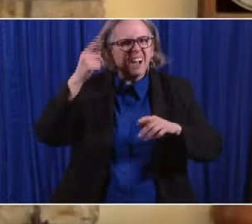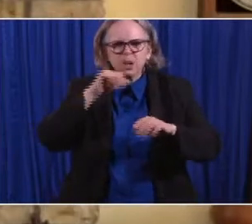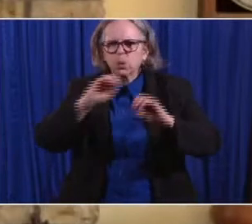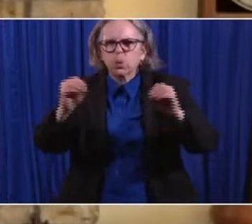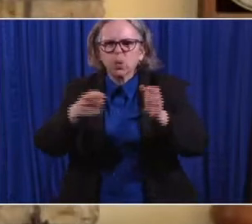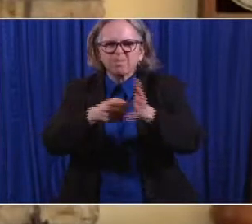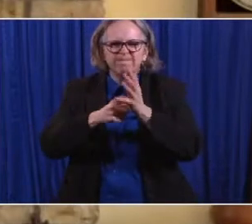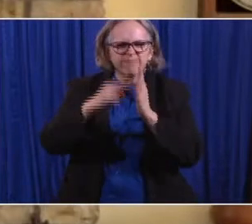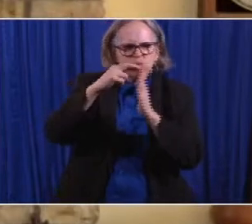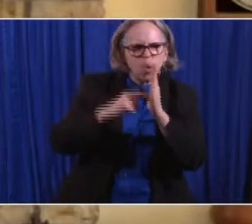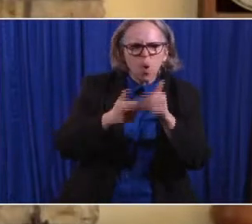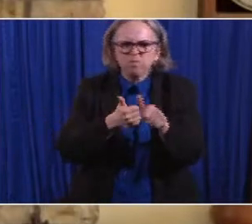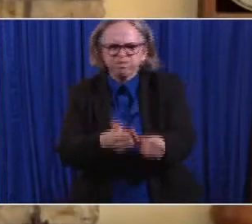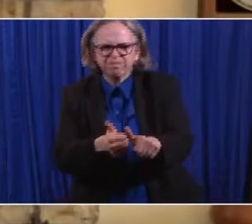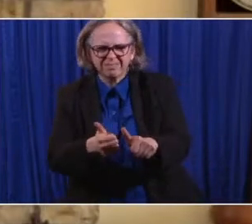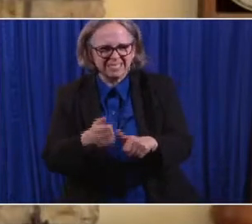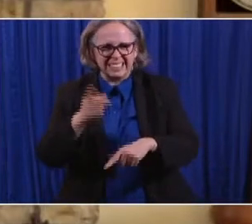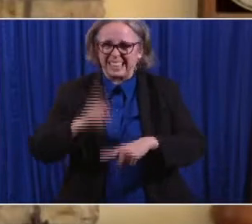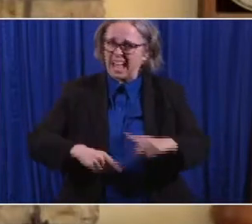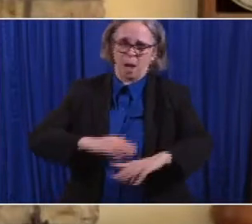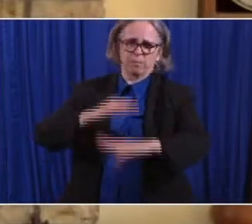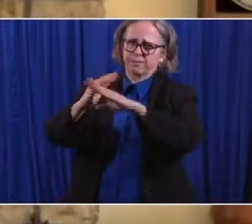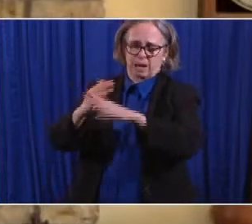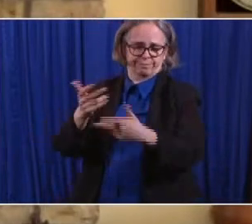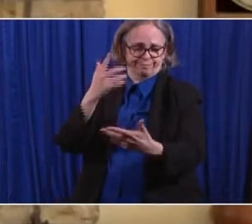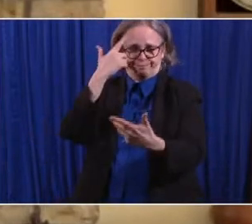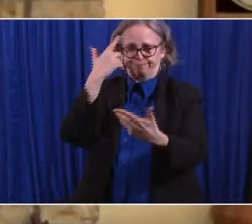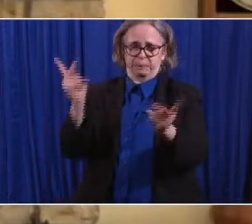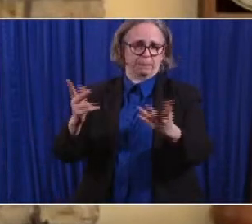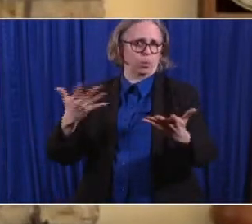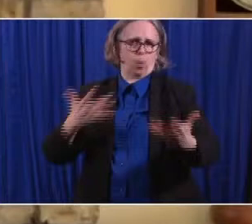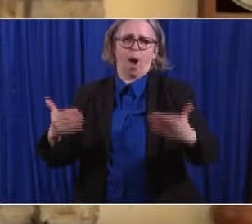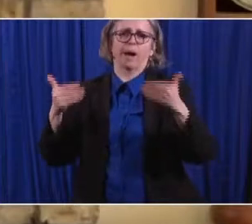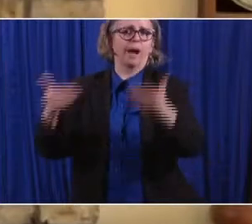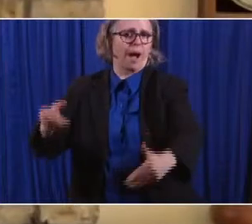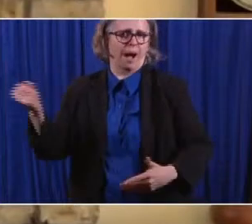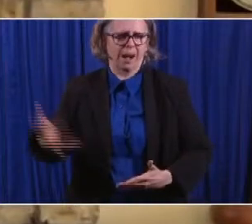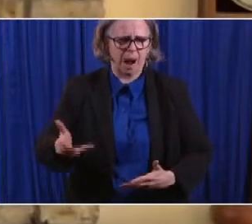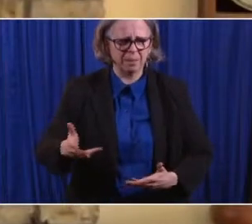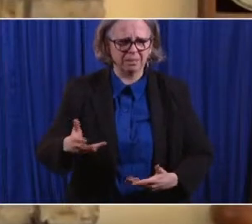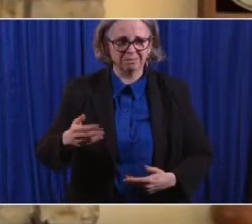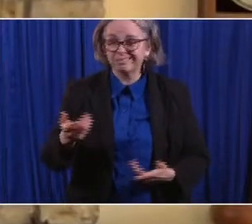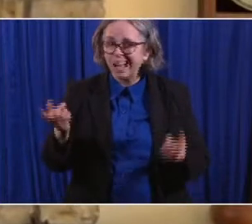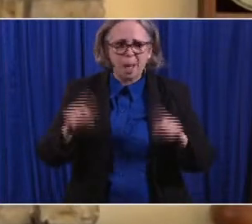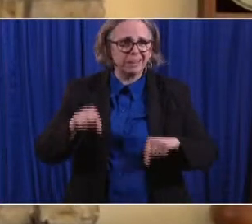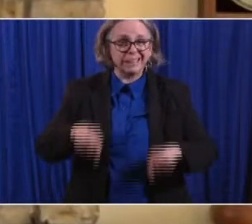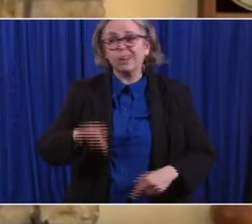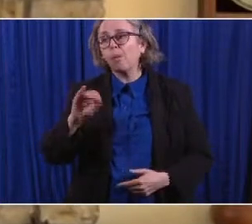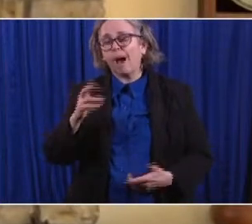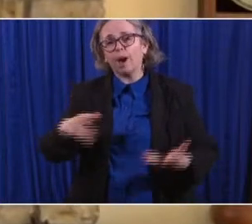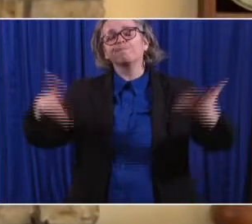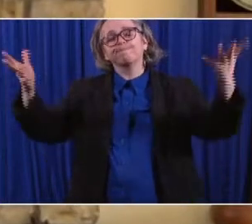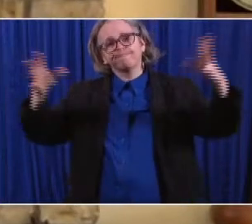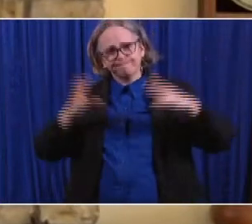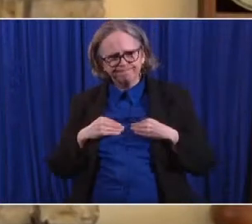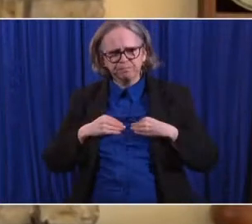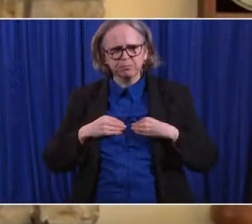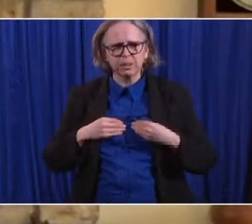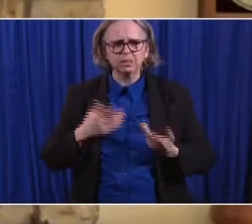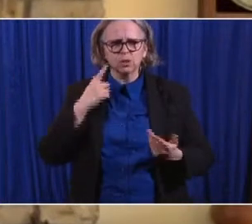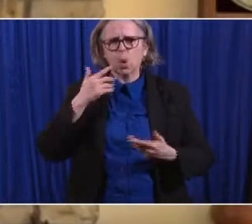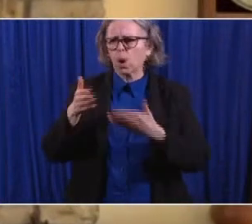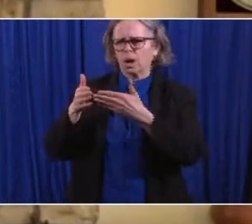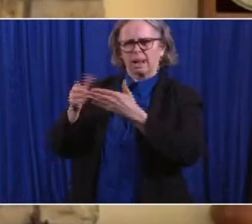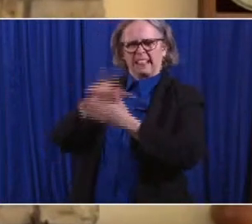inevitable. And it's coming to Ohio. So the members of the General Assembly are working